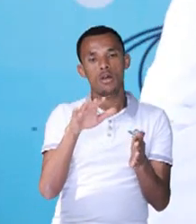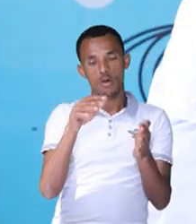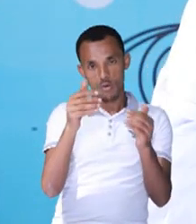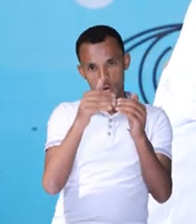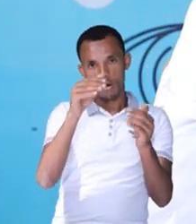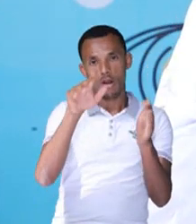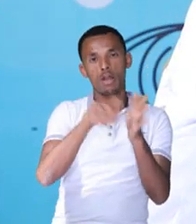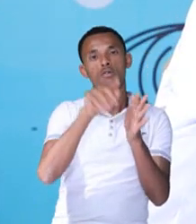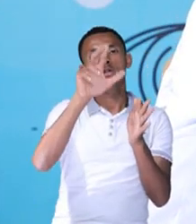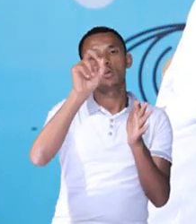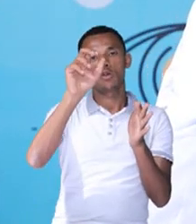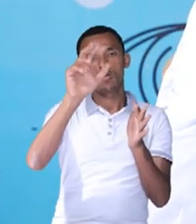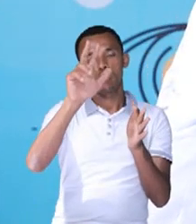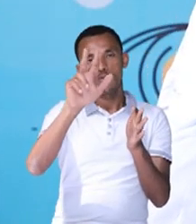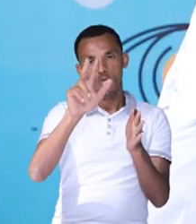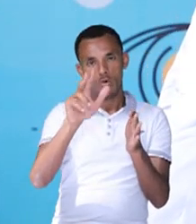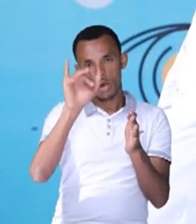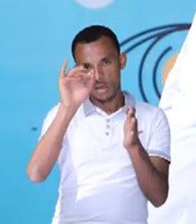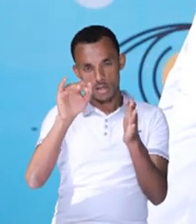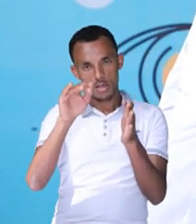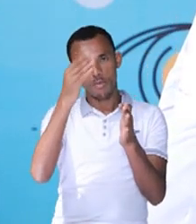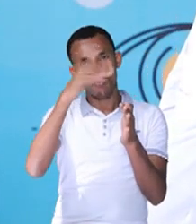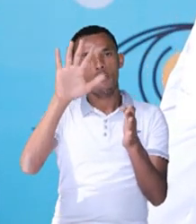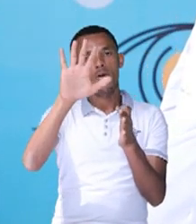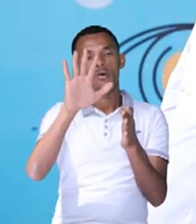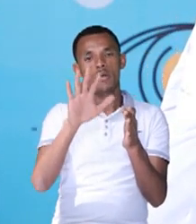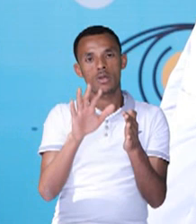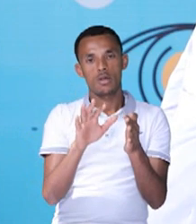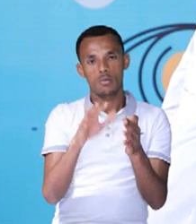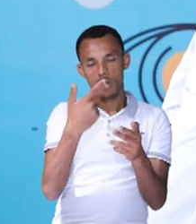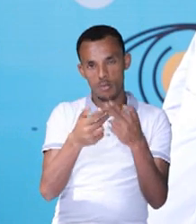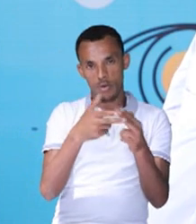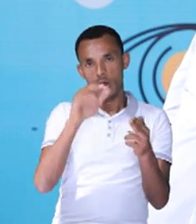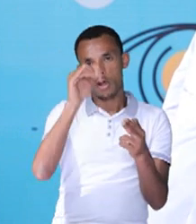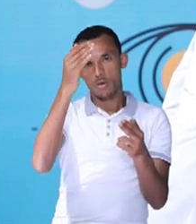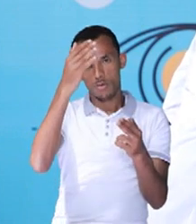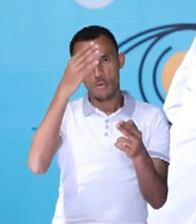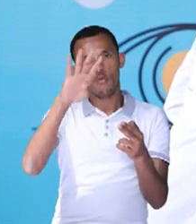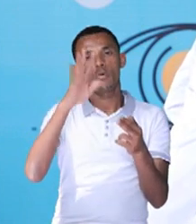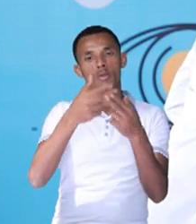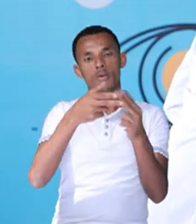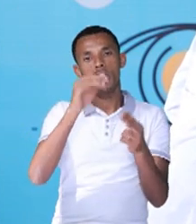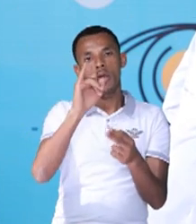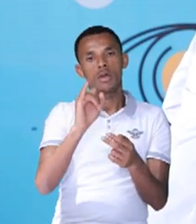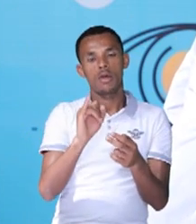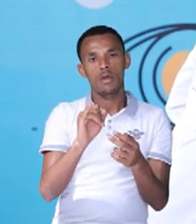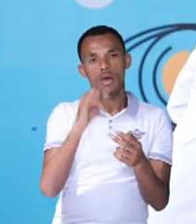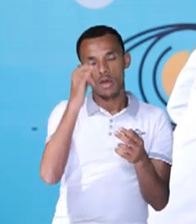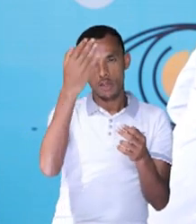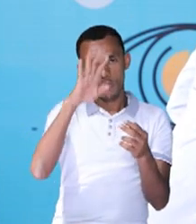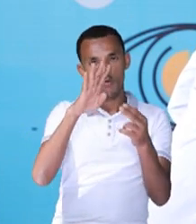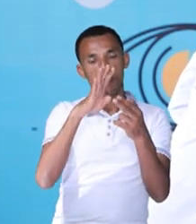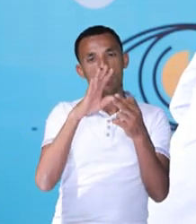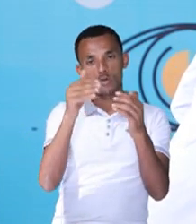-32. When you are coming to I the power of 5, which means I the power of 4 multiplied by I. And what is said? I the power